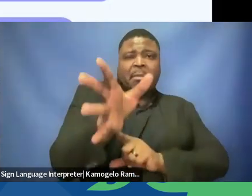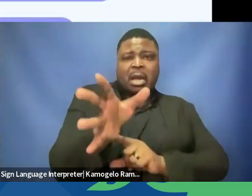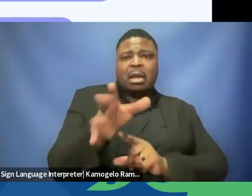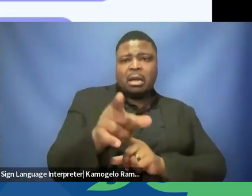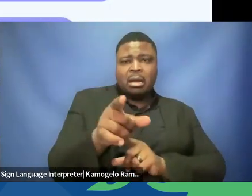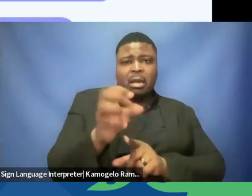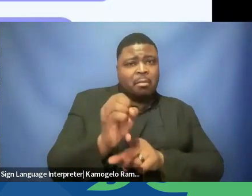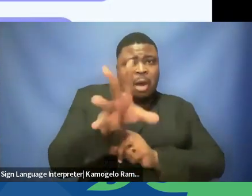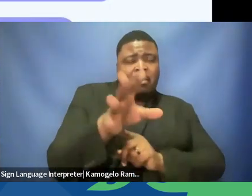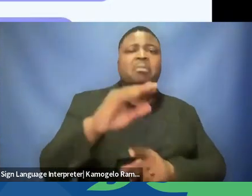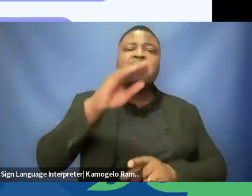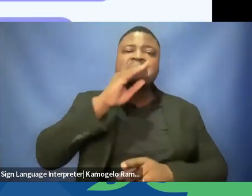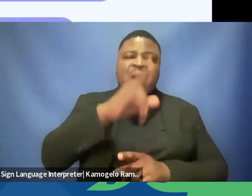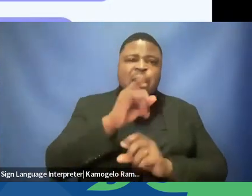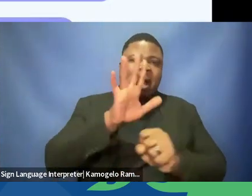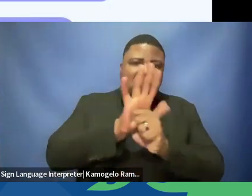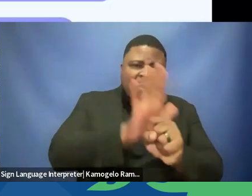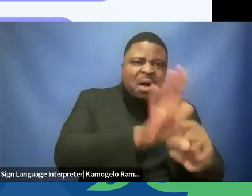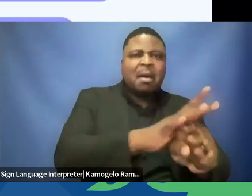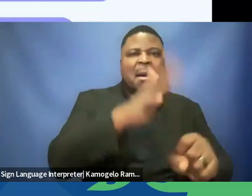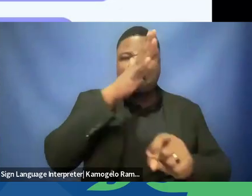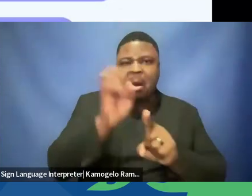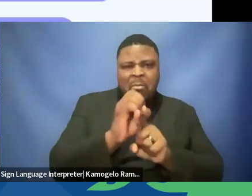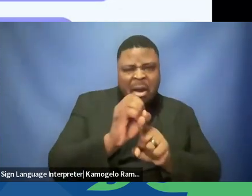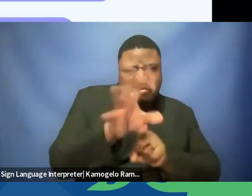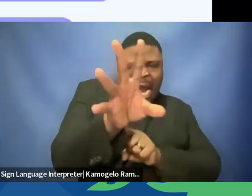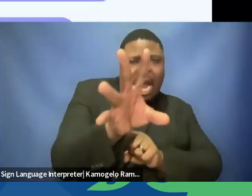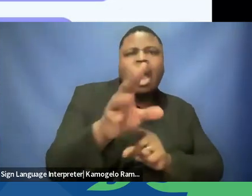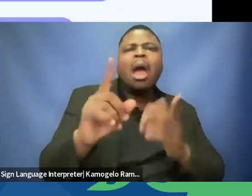are overproduced and they come out some